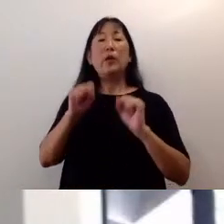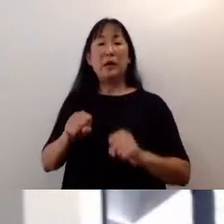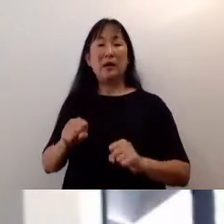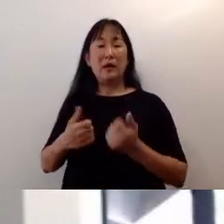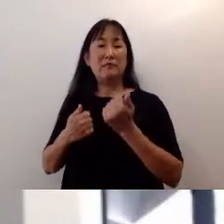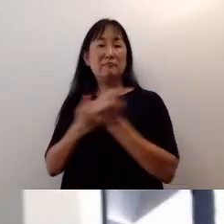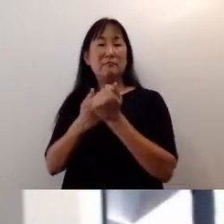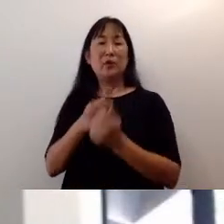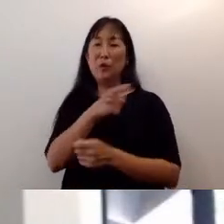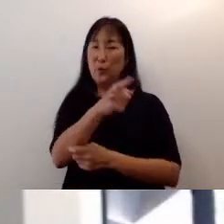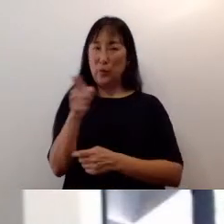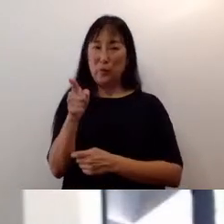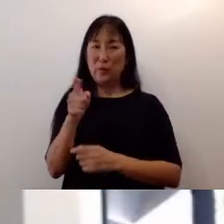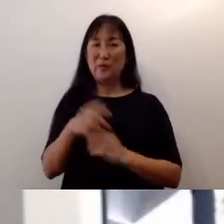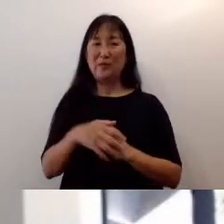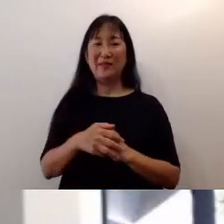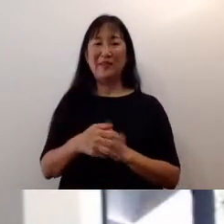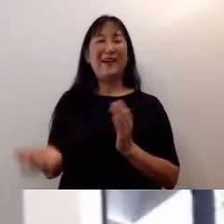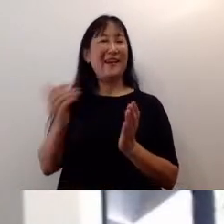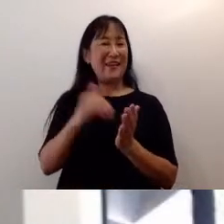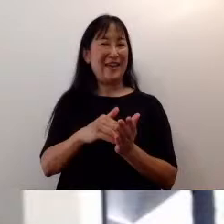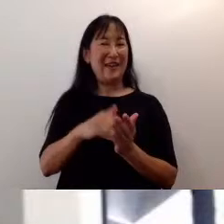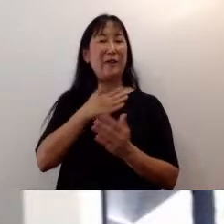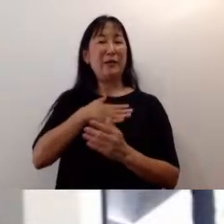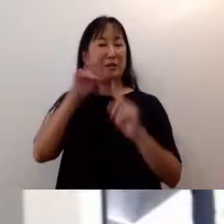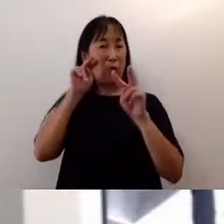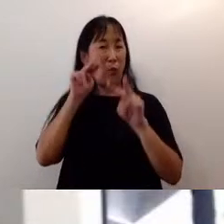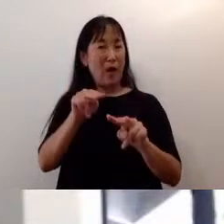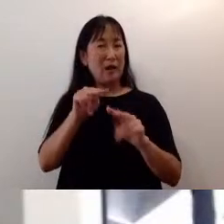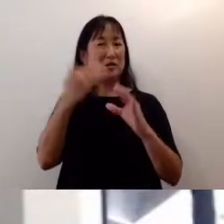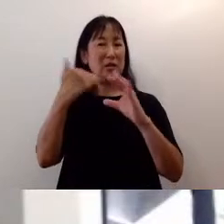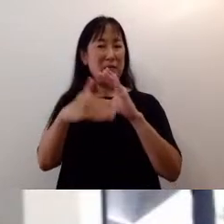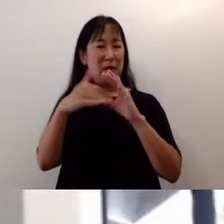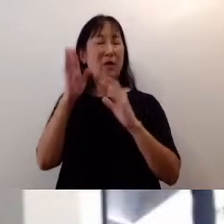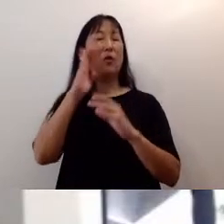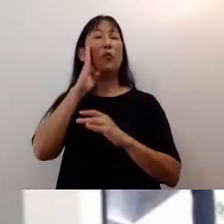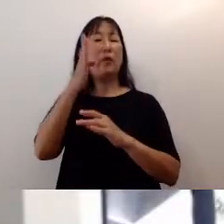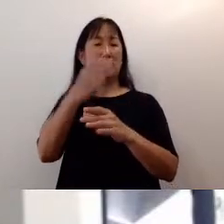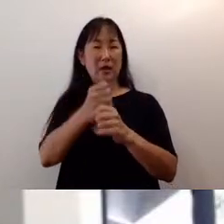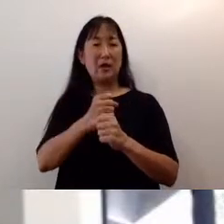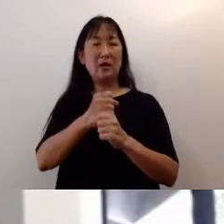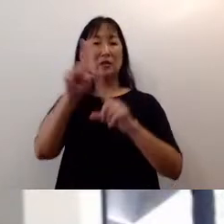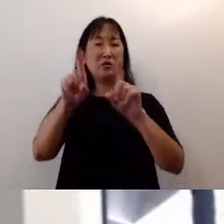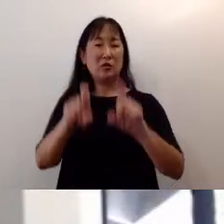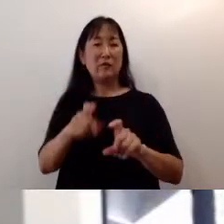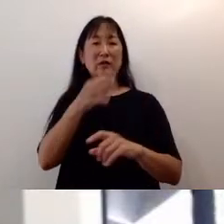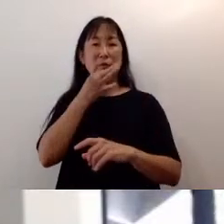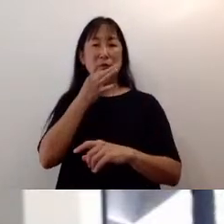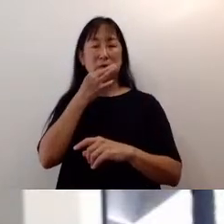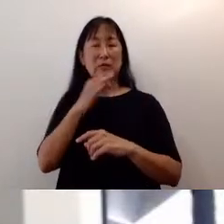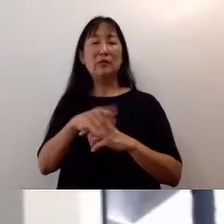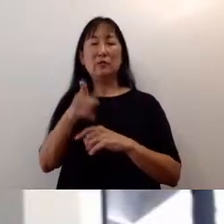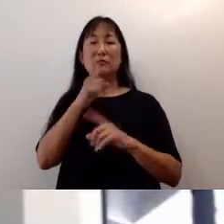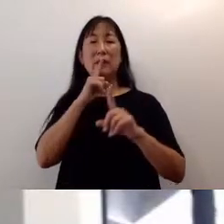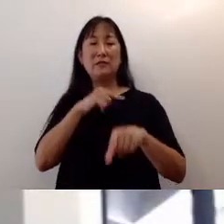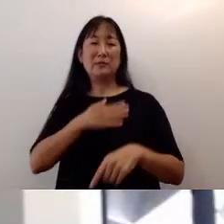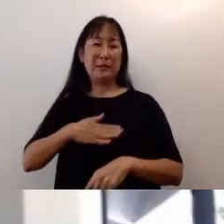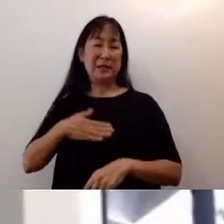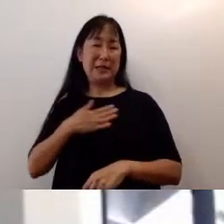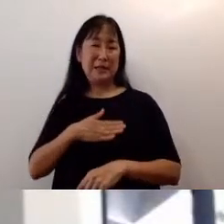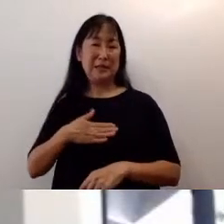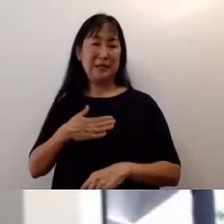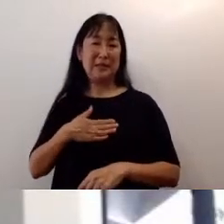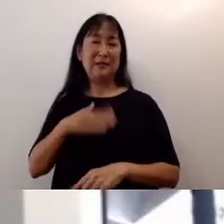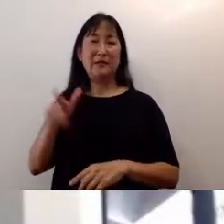and for our students? So again, please look out your email for a survey we'll be sending out to you if you take the time to answer. Okay, I'll pass it back to